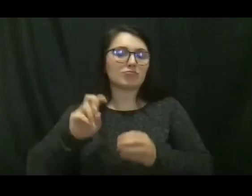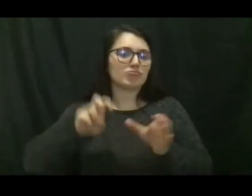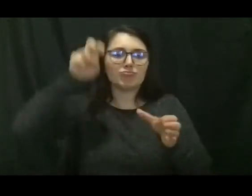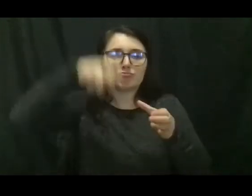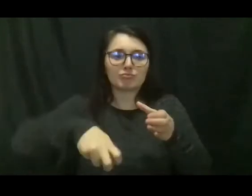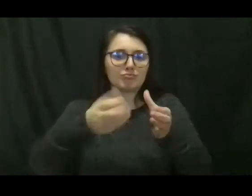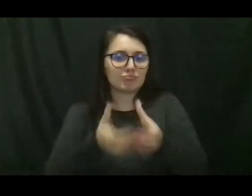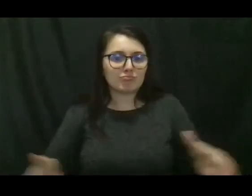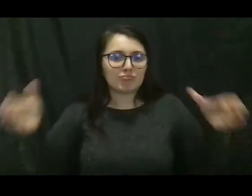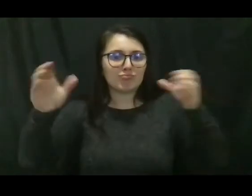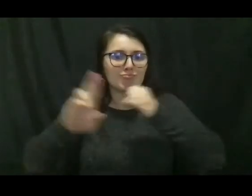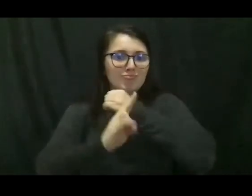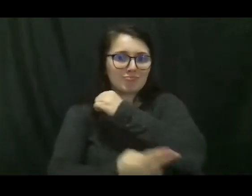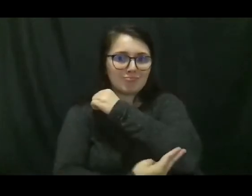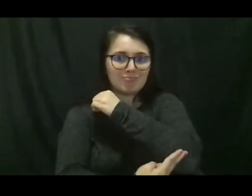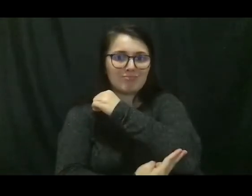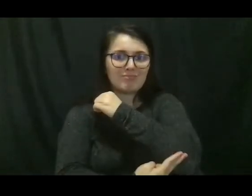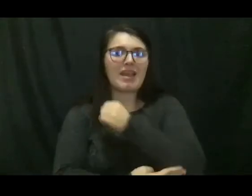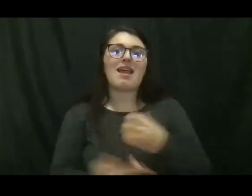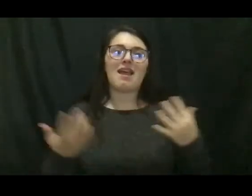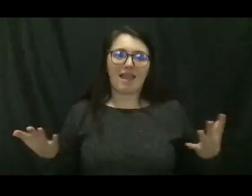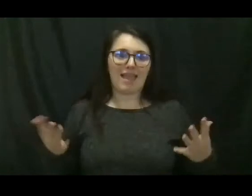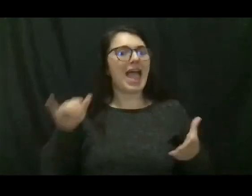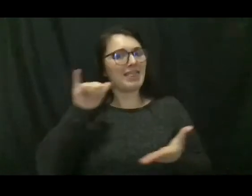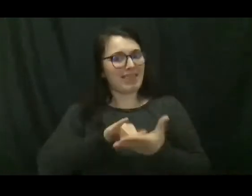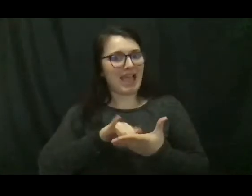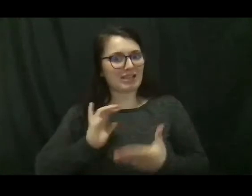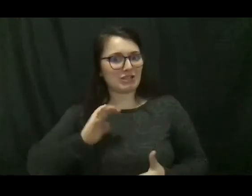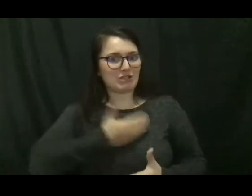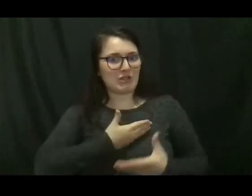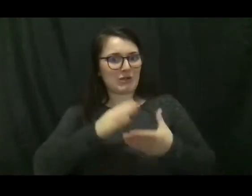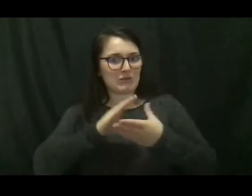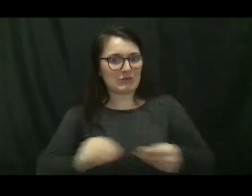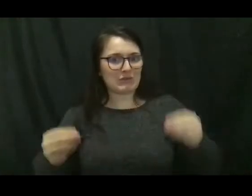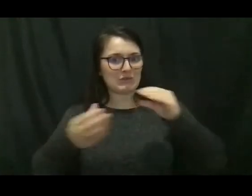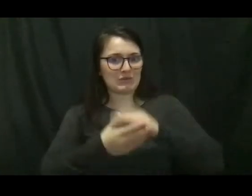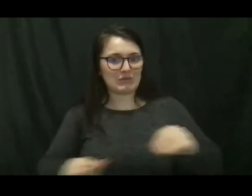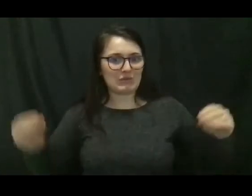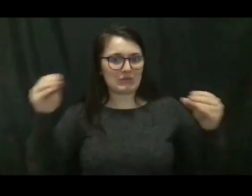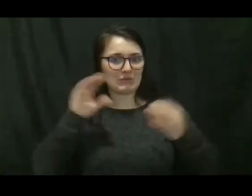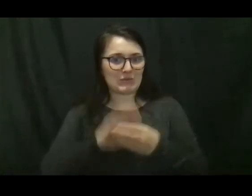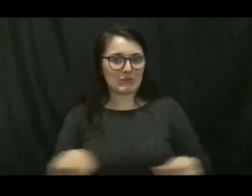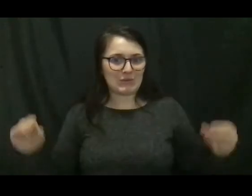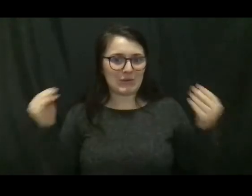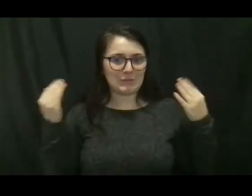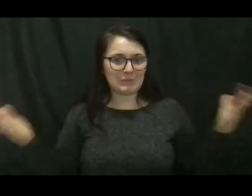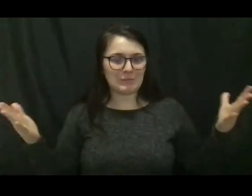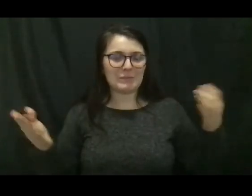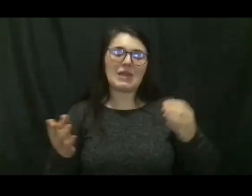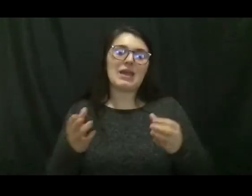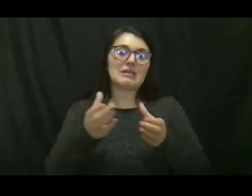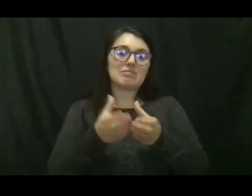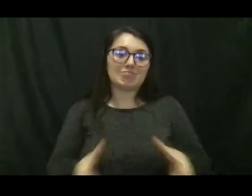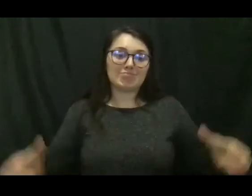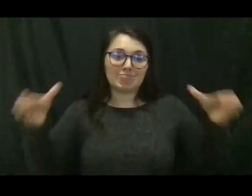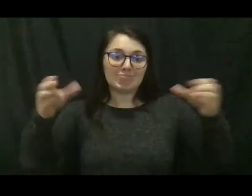And that is The Dumpster Diver by Janet S. Wong and illustrated by David Roberts. Thank